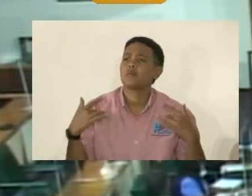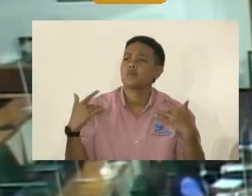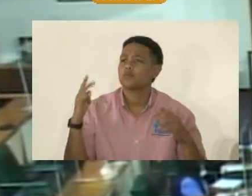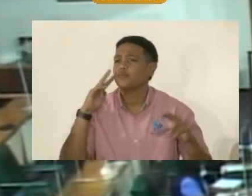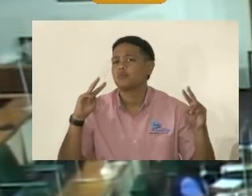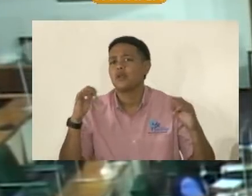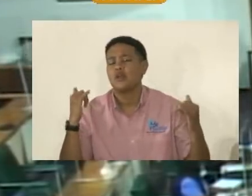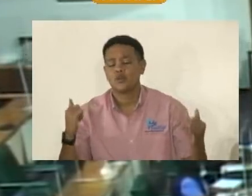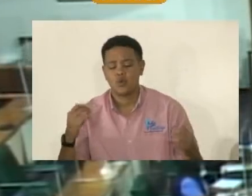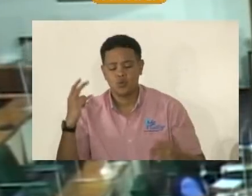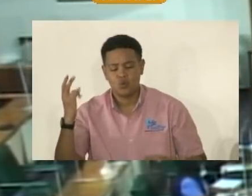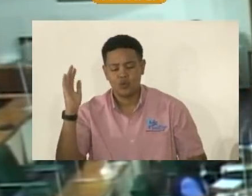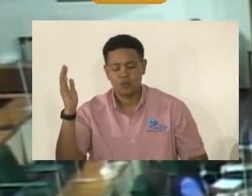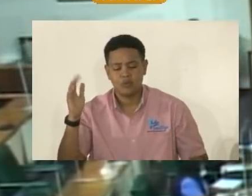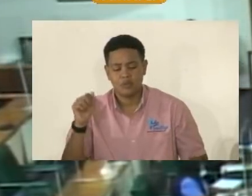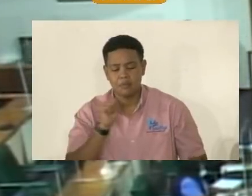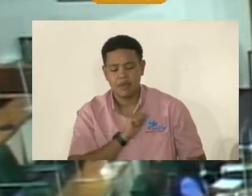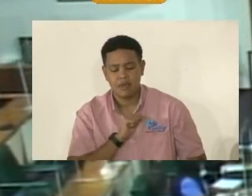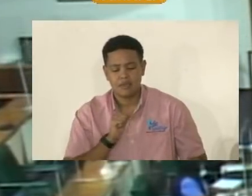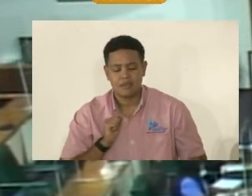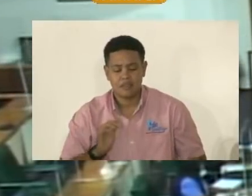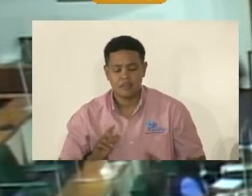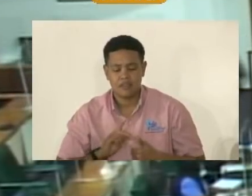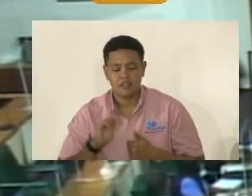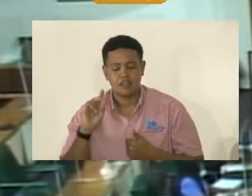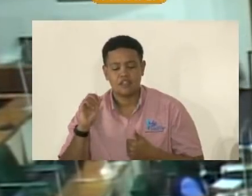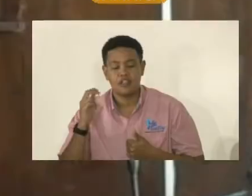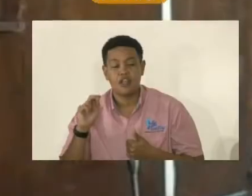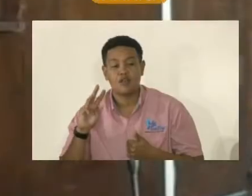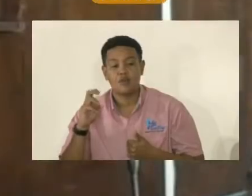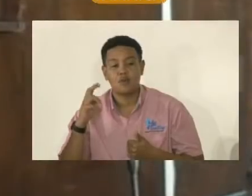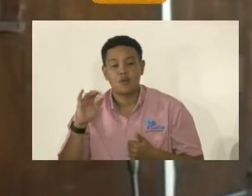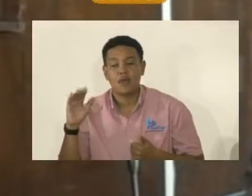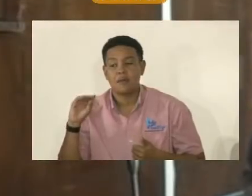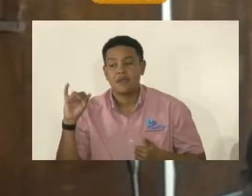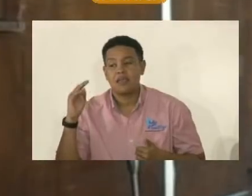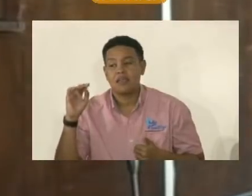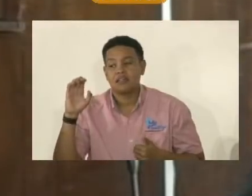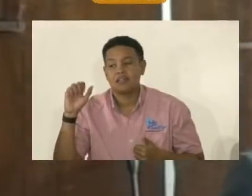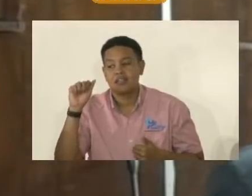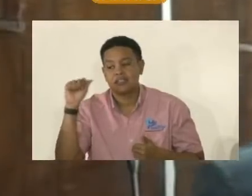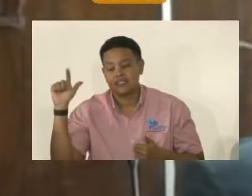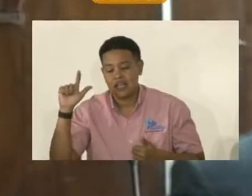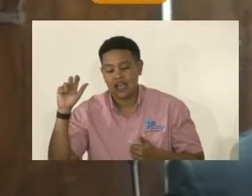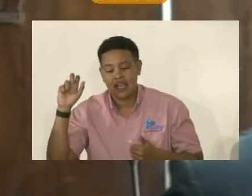presentations by Senators Don Webby and Janice Allen,